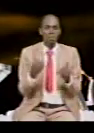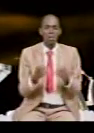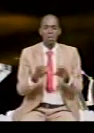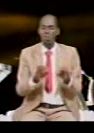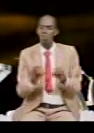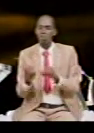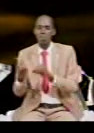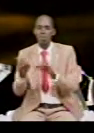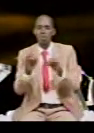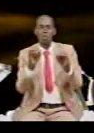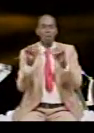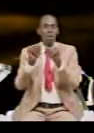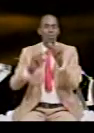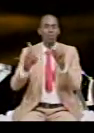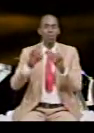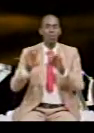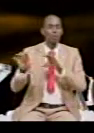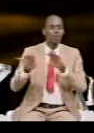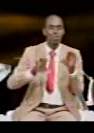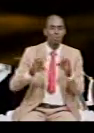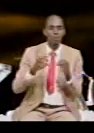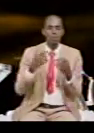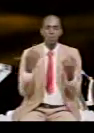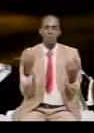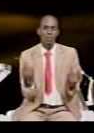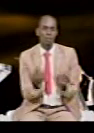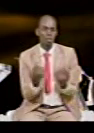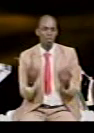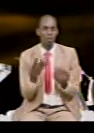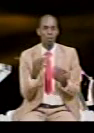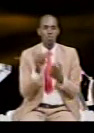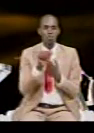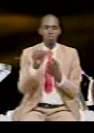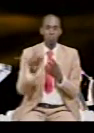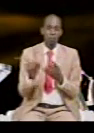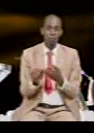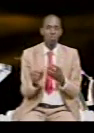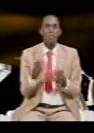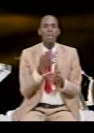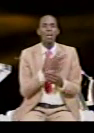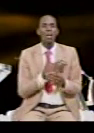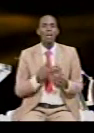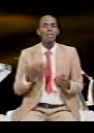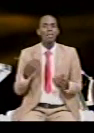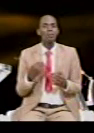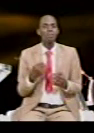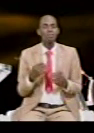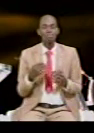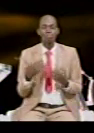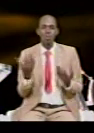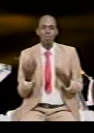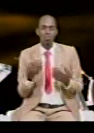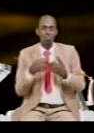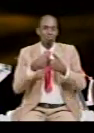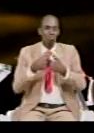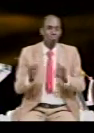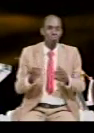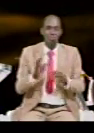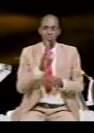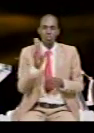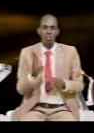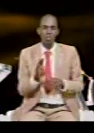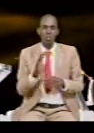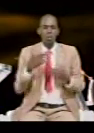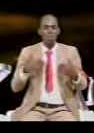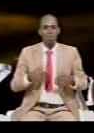is going about committing immorality, sin, fornication, and sinning, messing up herself, on the